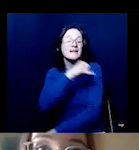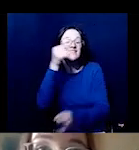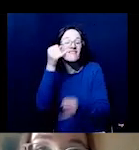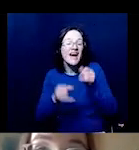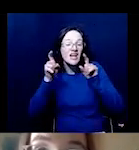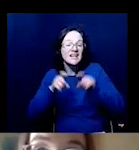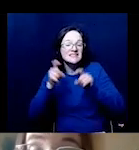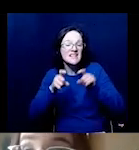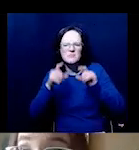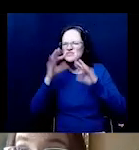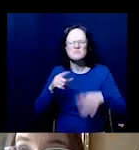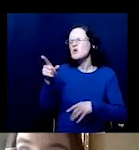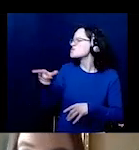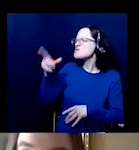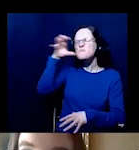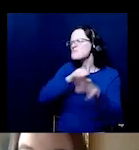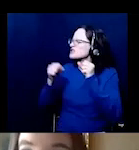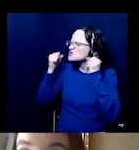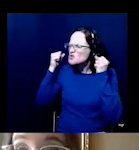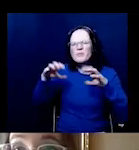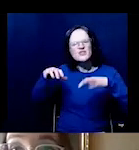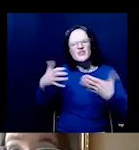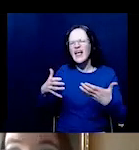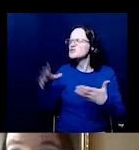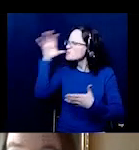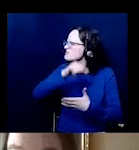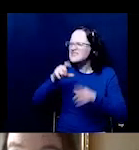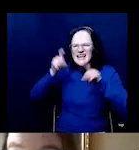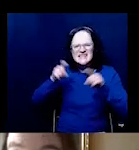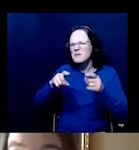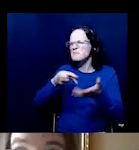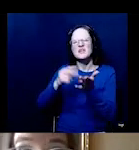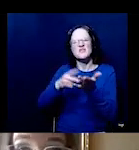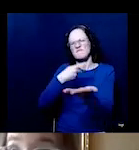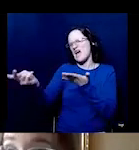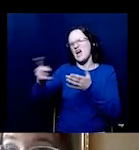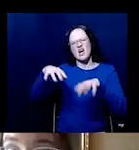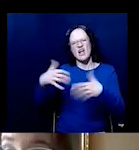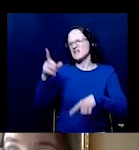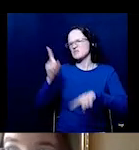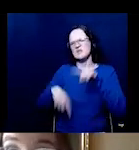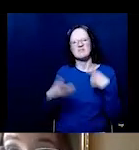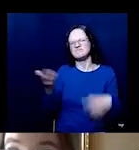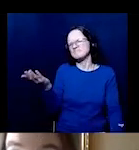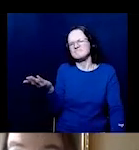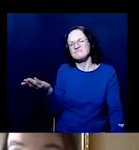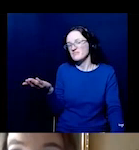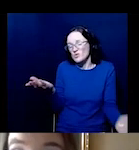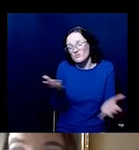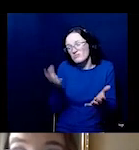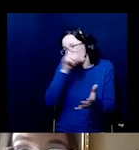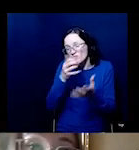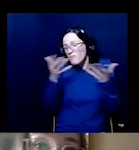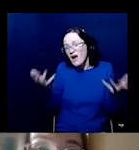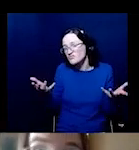much of the class due to my disability. Okay, so you had to like often be absent and it wasn't your fault, so the teacher didn't want to accommodate